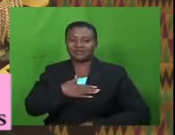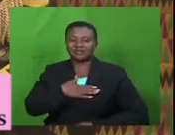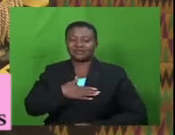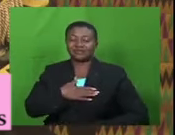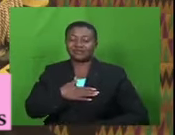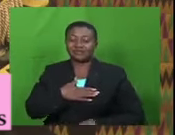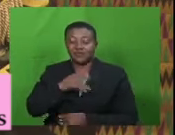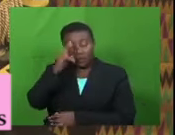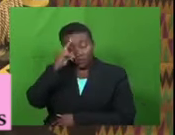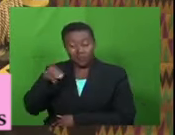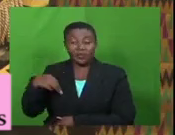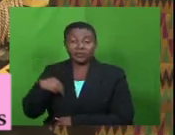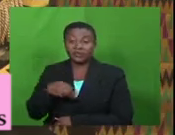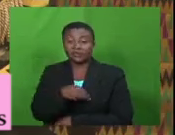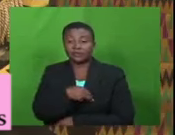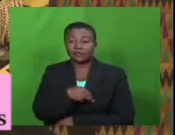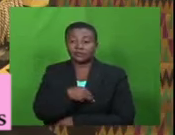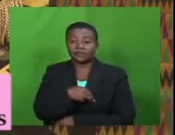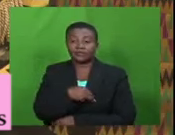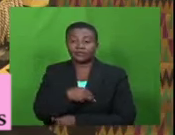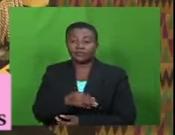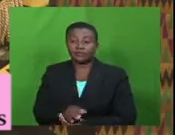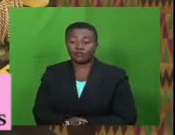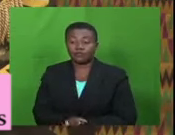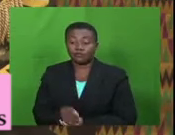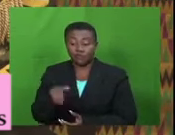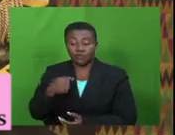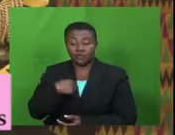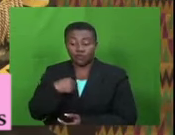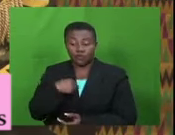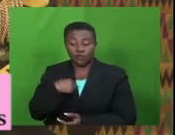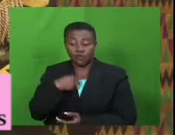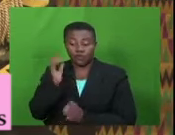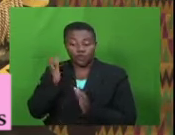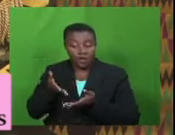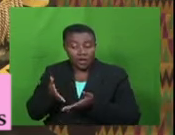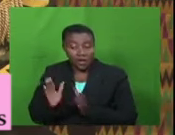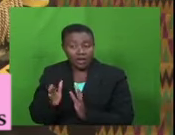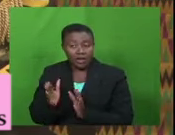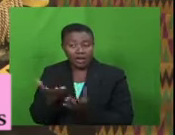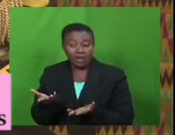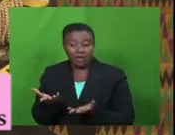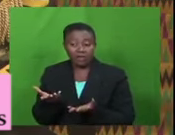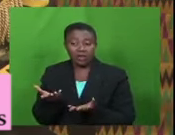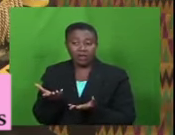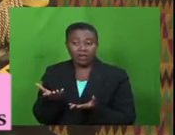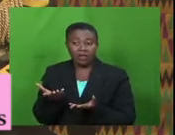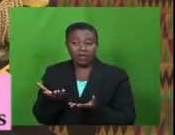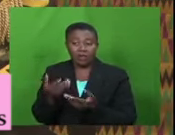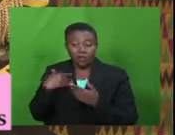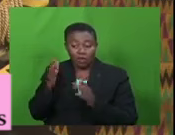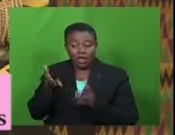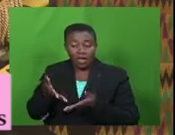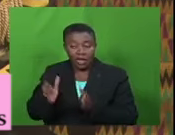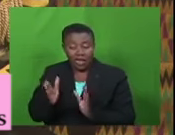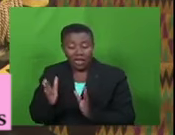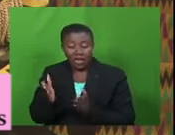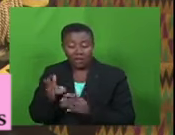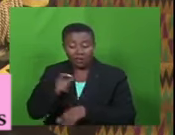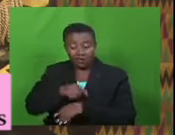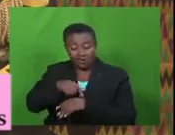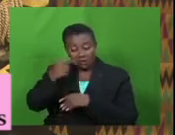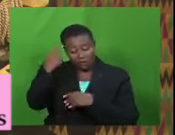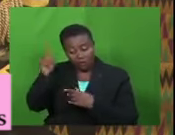honorable members, I will allow spontaneous reaction to statements, but I will